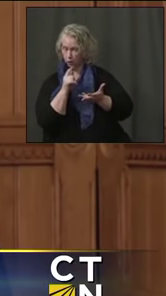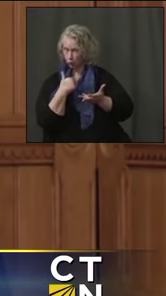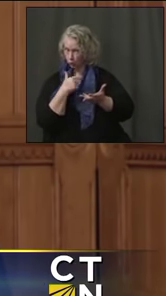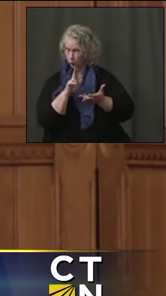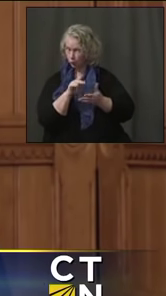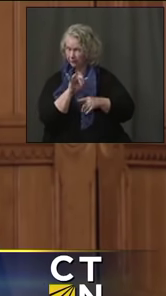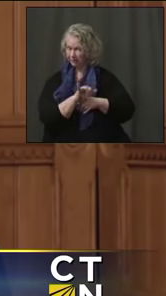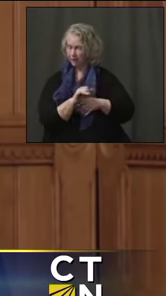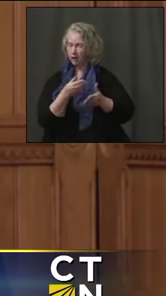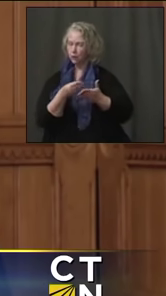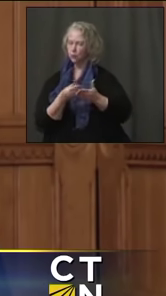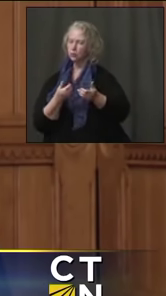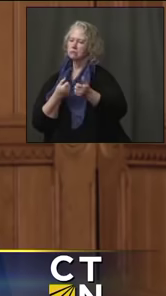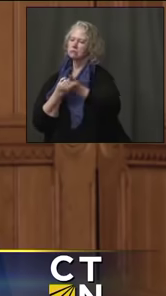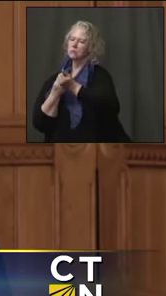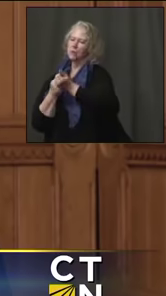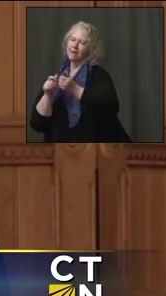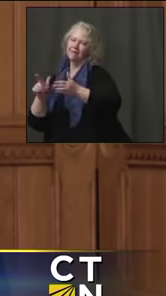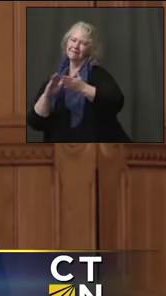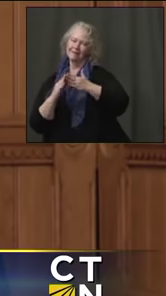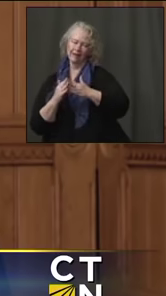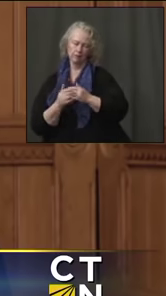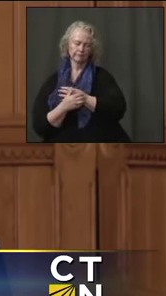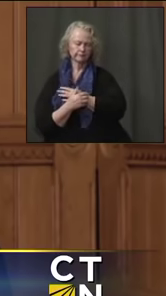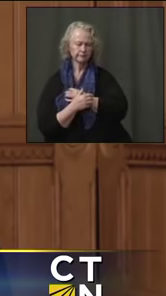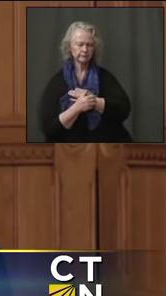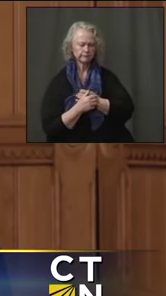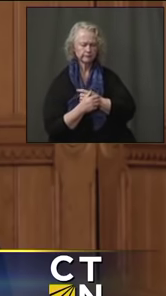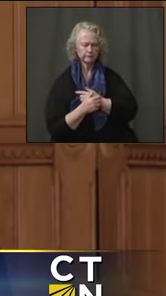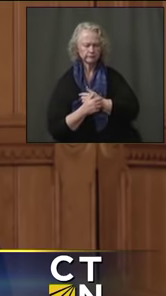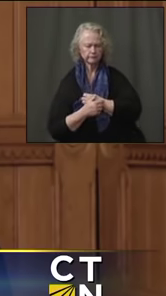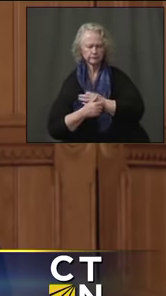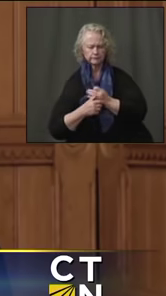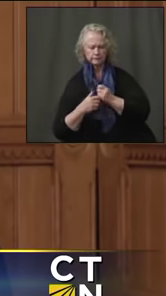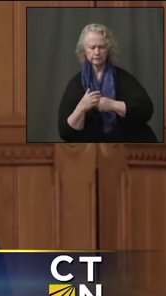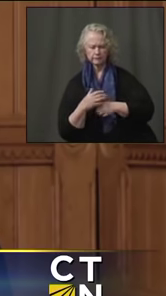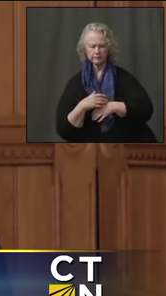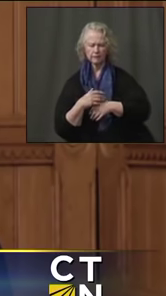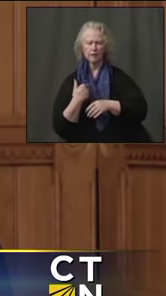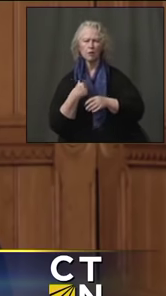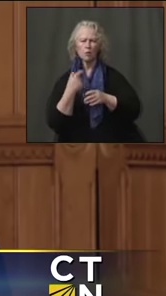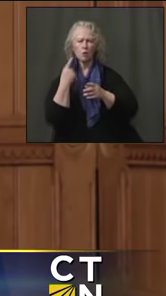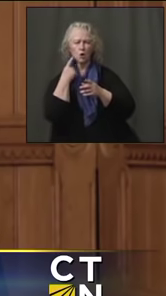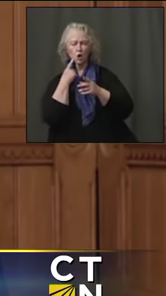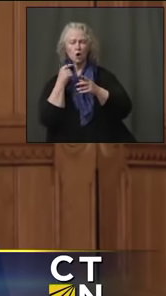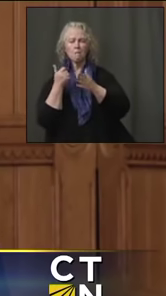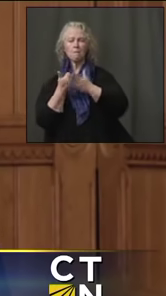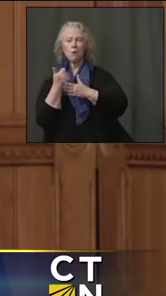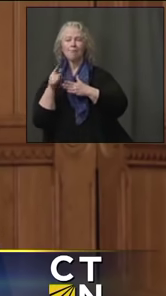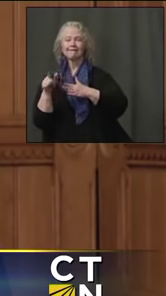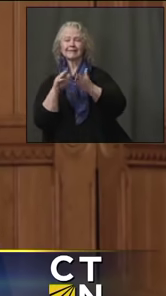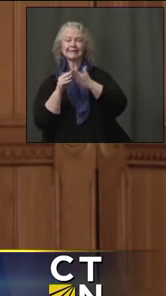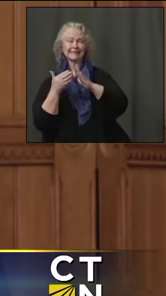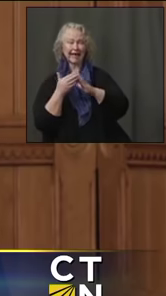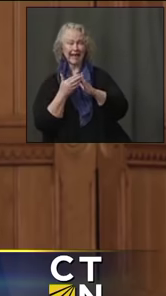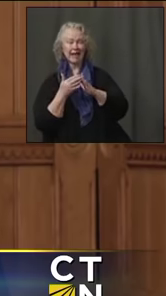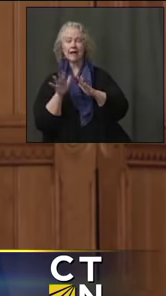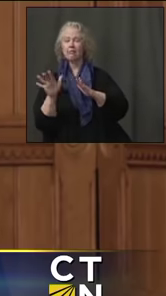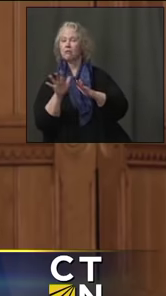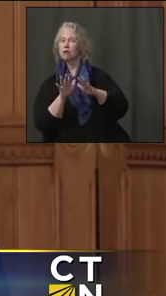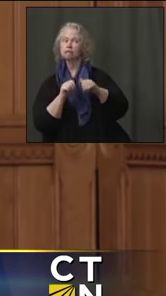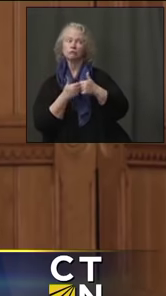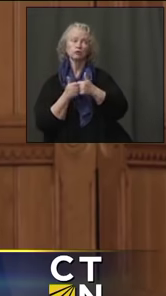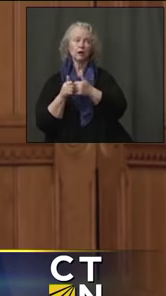the impact in local municipalities. We are hearing, though, by and large, their impact is more so lost revenues or cash flow